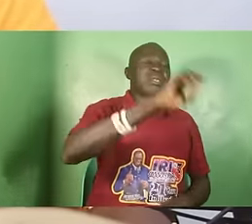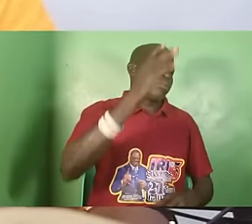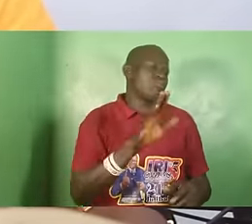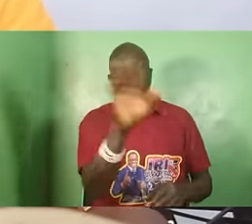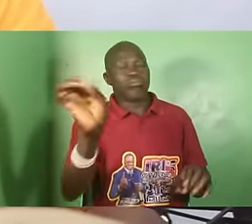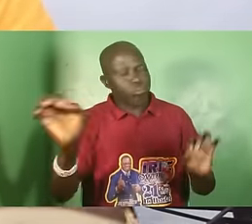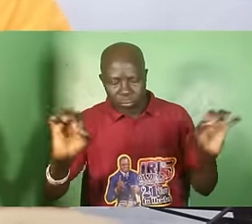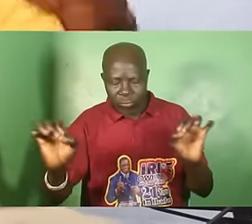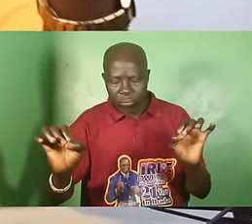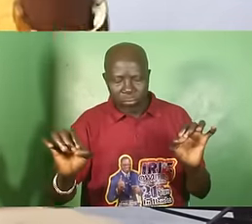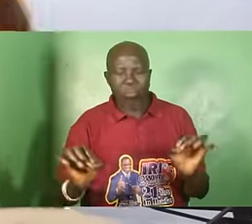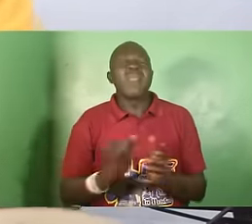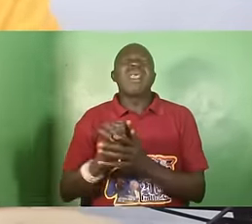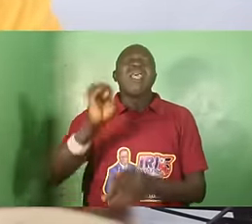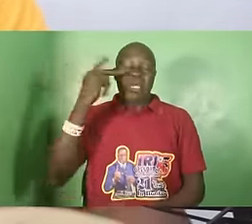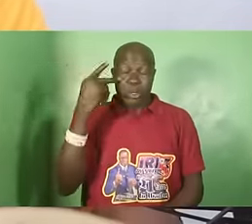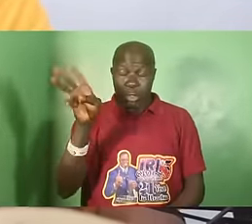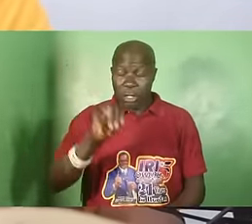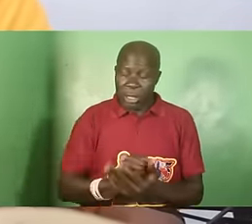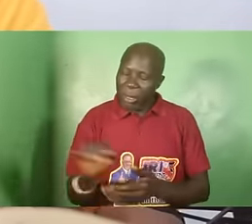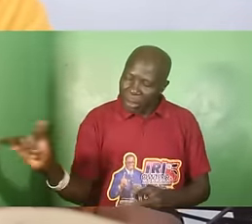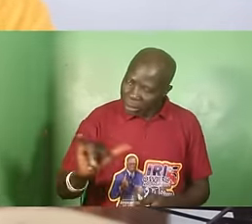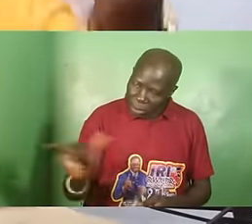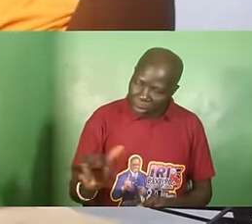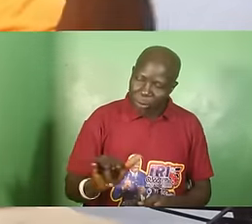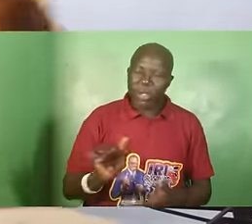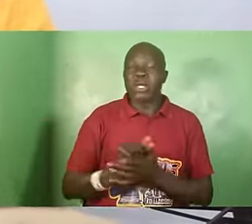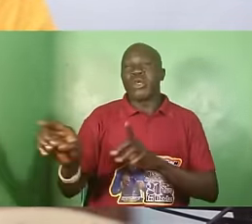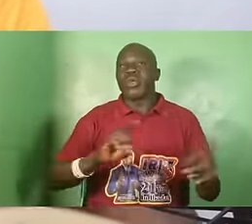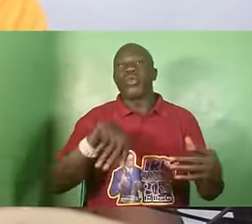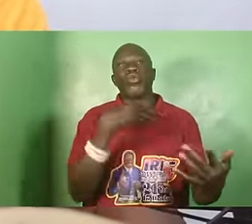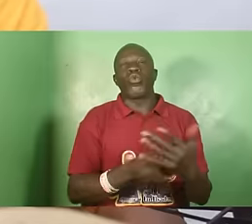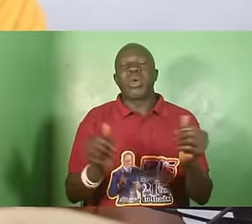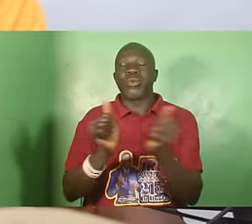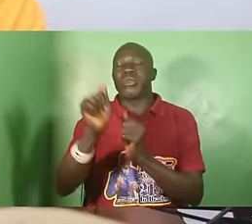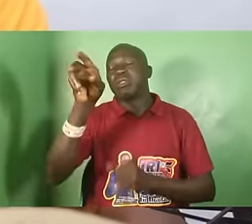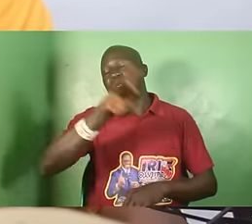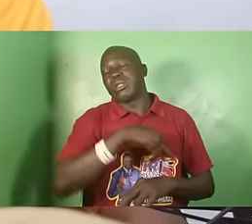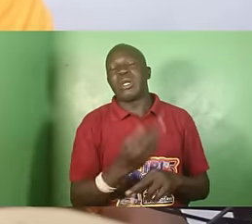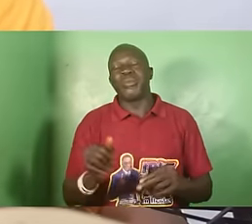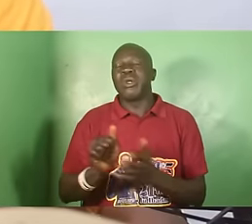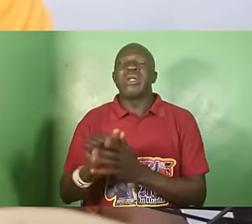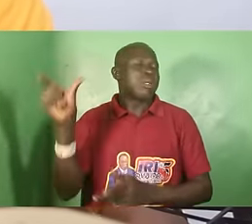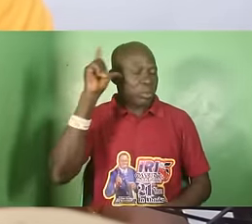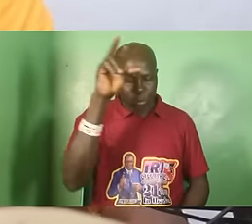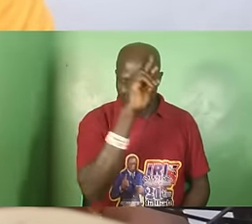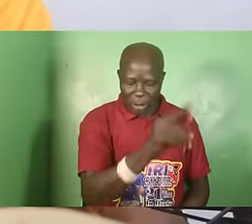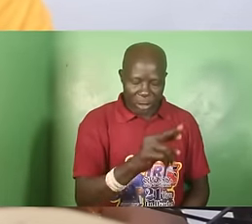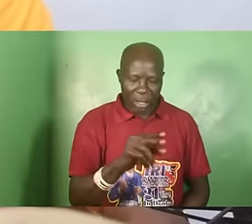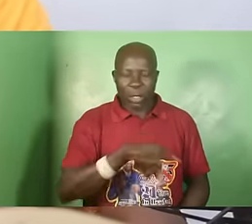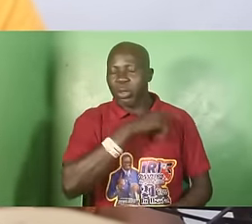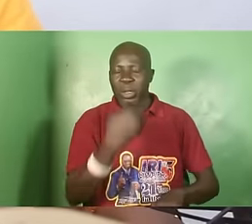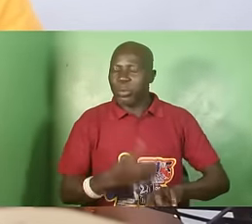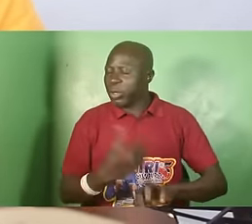not compare one to other. Oh, you won't be Kakana. He see them as one. Oh, then say that up alone. And he has good relationship what with them. Me, sir? This is sir. Don't